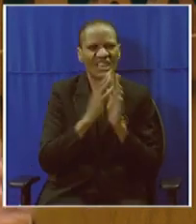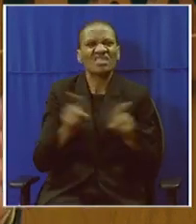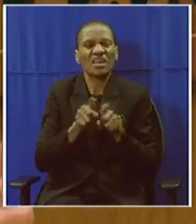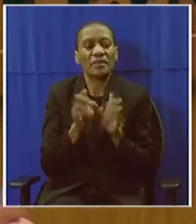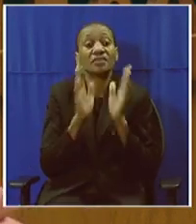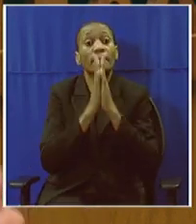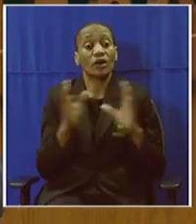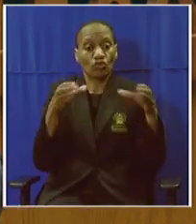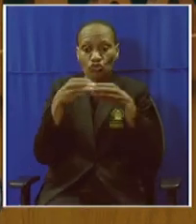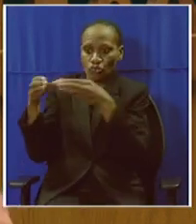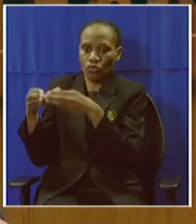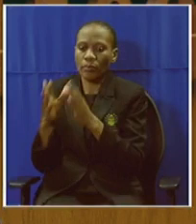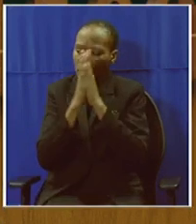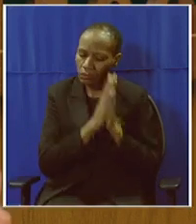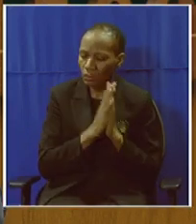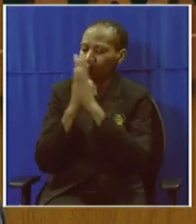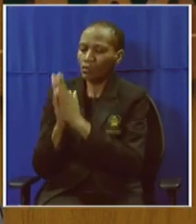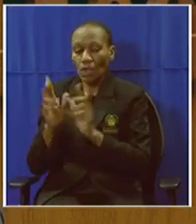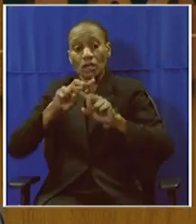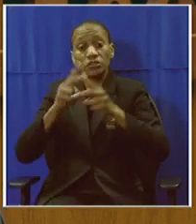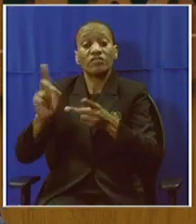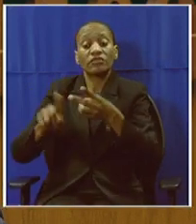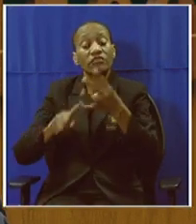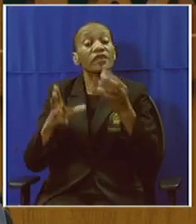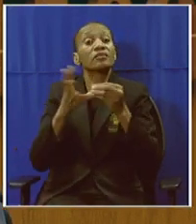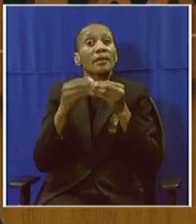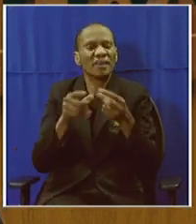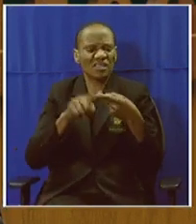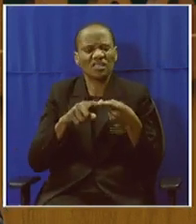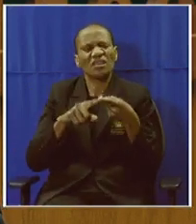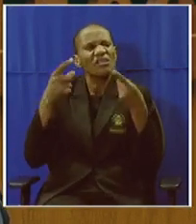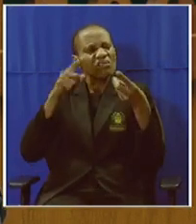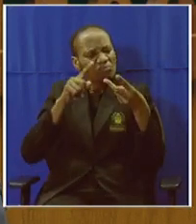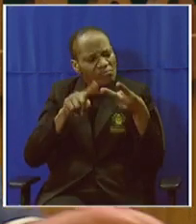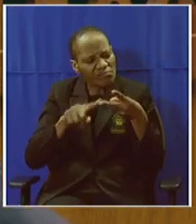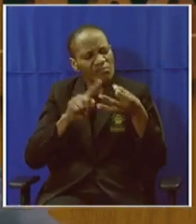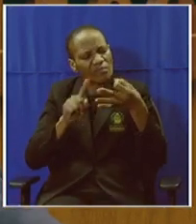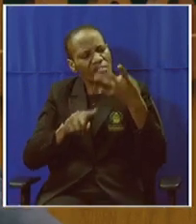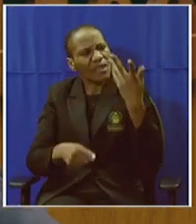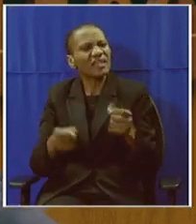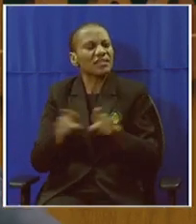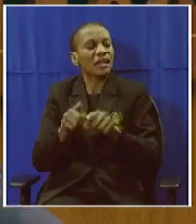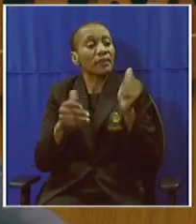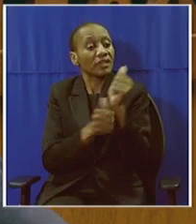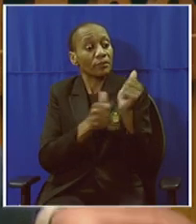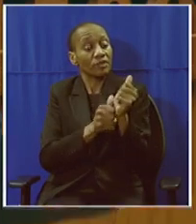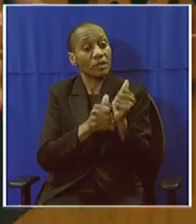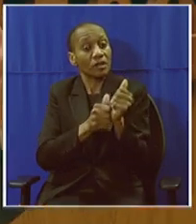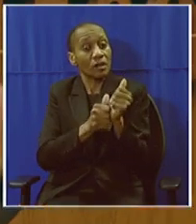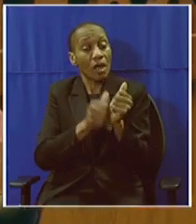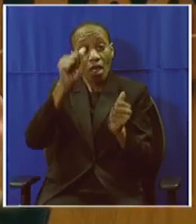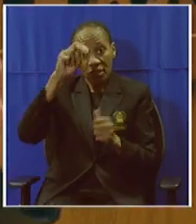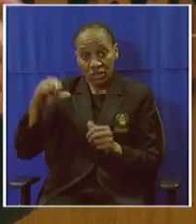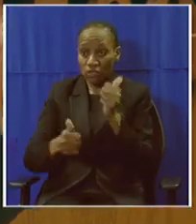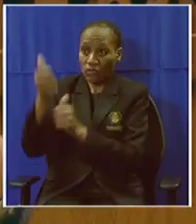The Honorable Kate Belankulu and Mahoshi Dikhala and the Deputy ANC Chief Whip, there